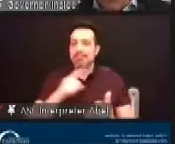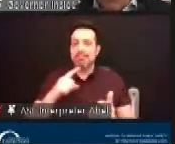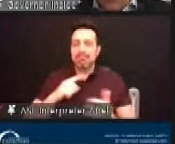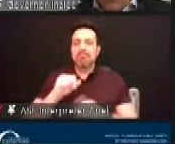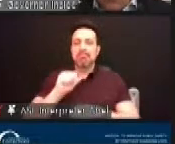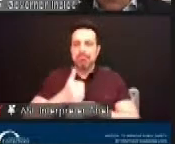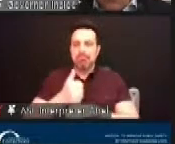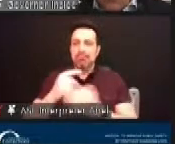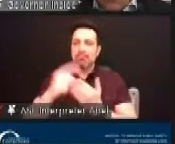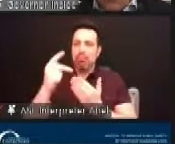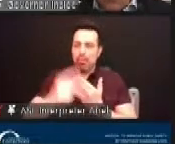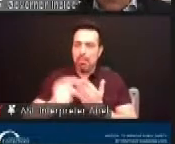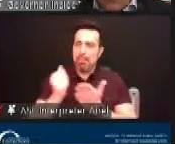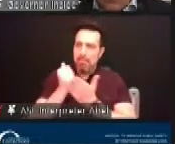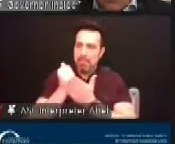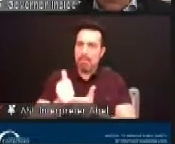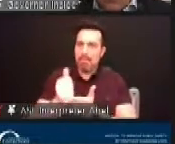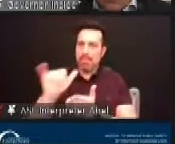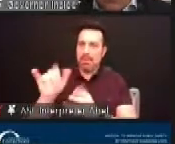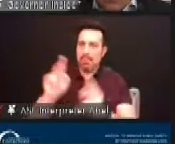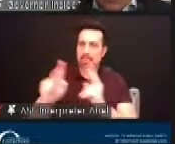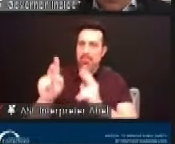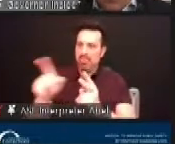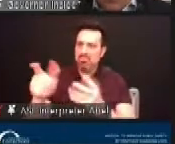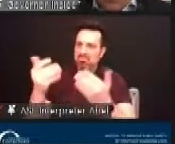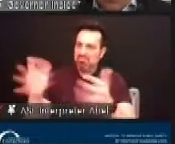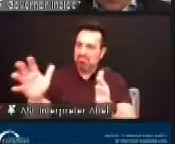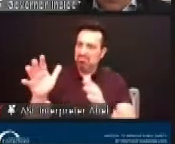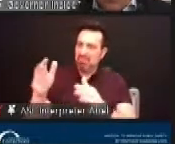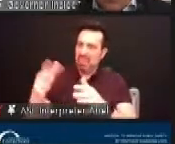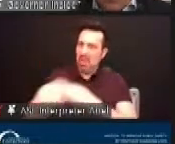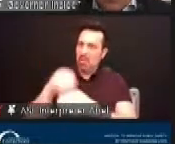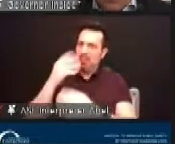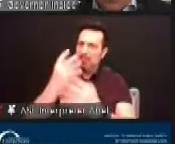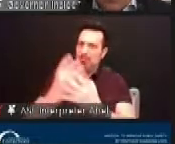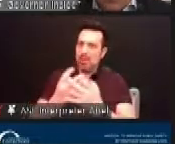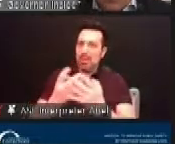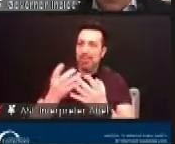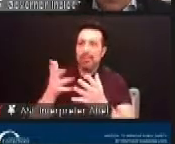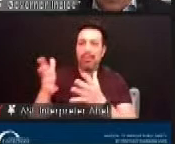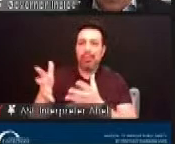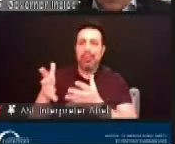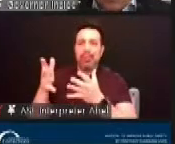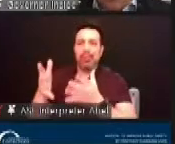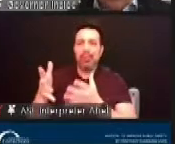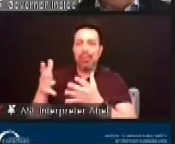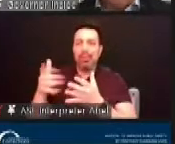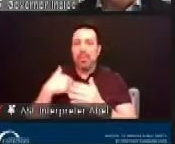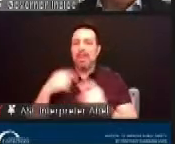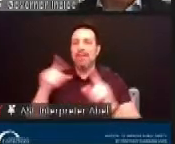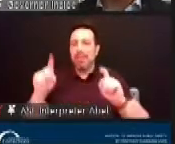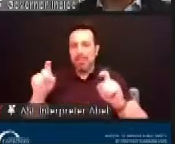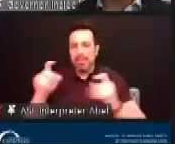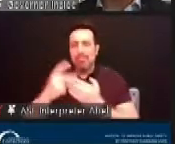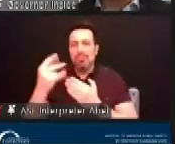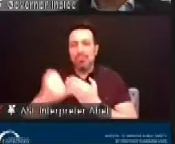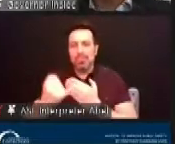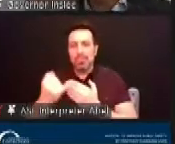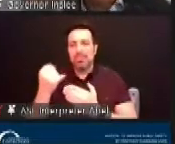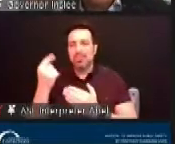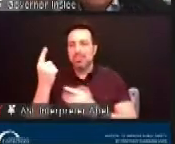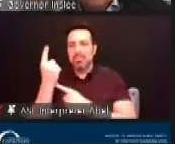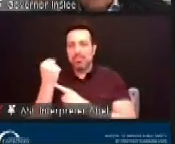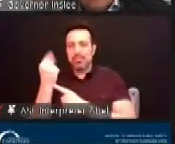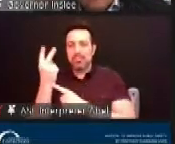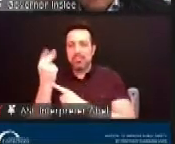program to help that population. And that's kind of where it stayed. We did a pilot project a couple of years ago at Purdy